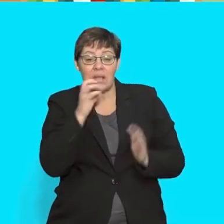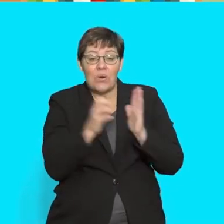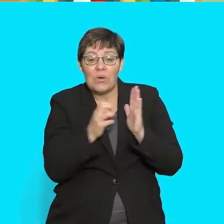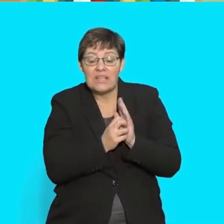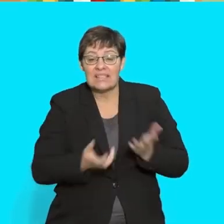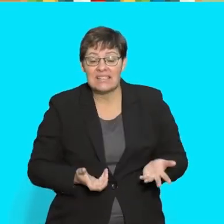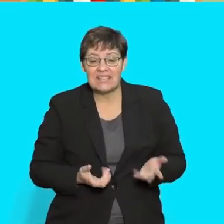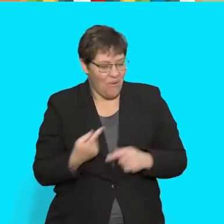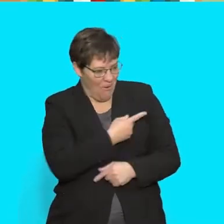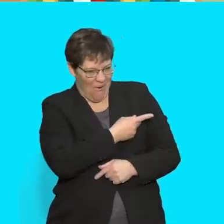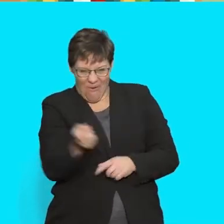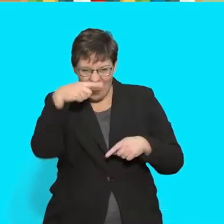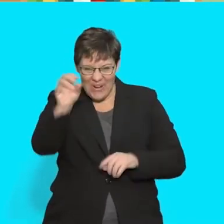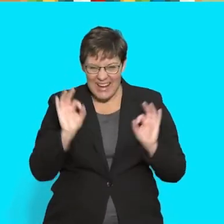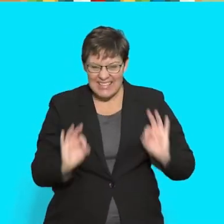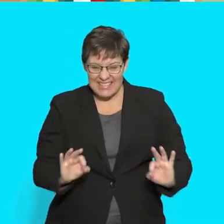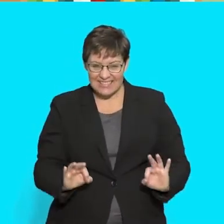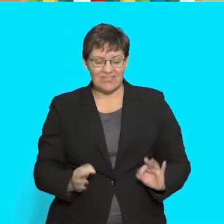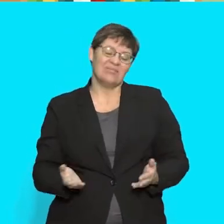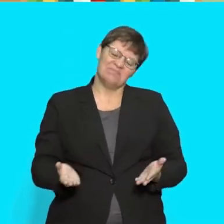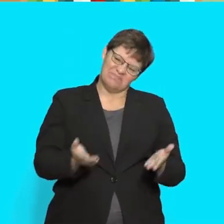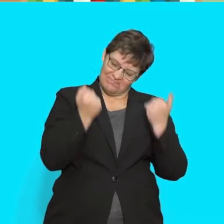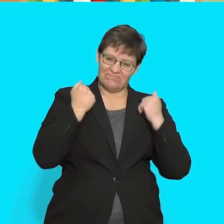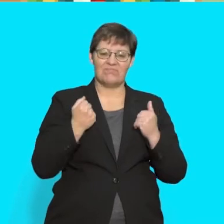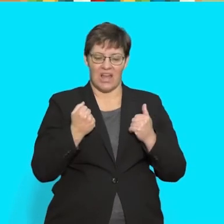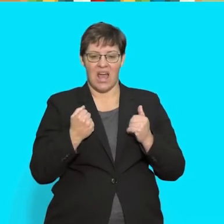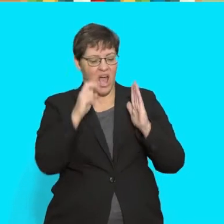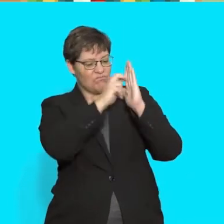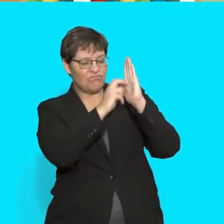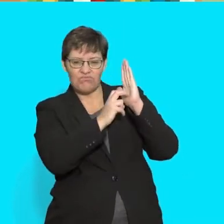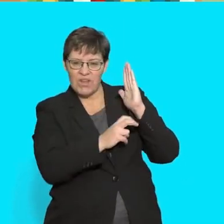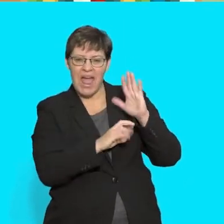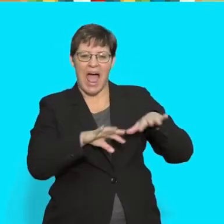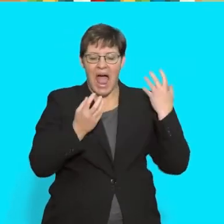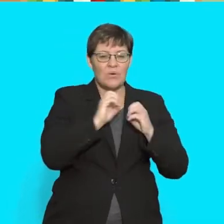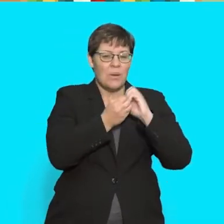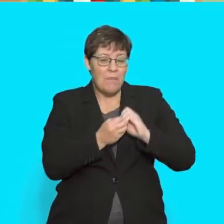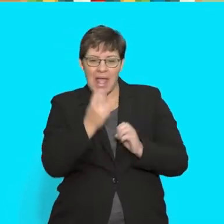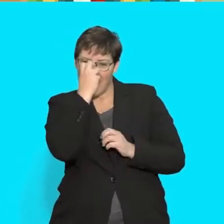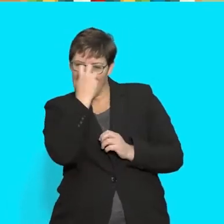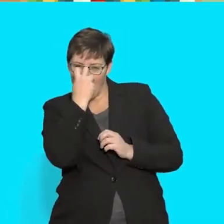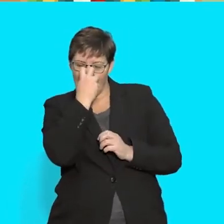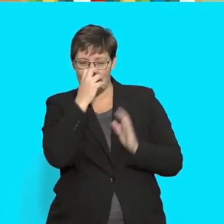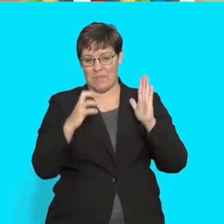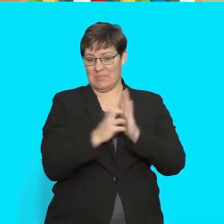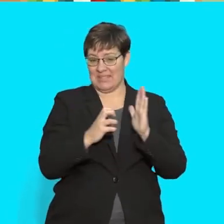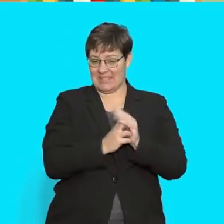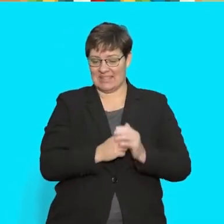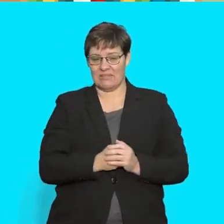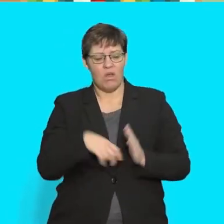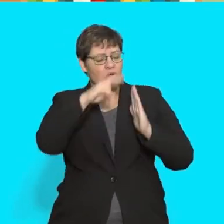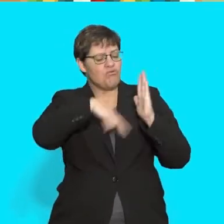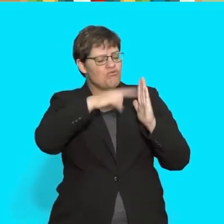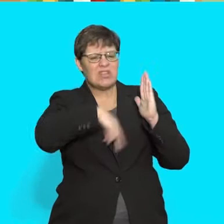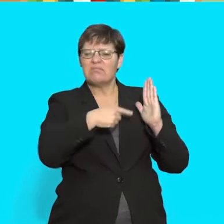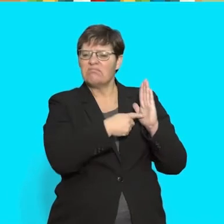biscuits? Everyone, right? Let's read a recipe for making clown biscuits. We are going to read about what